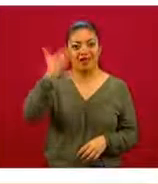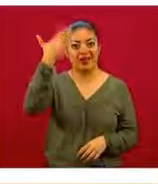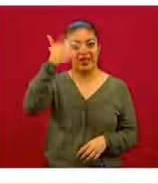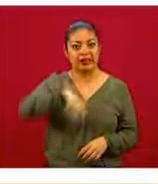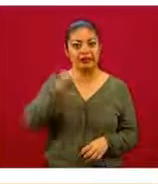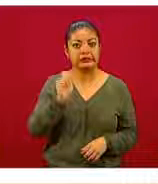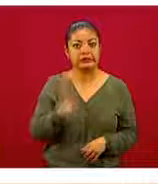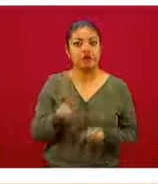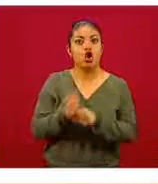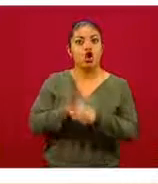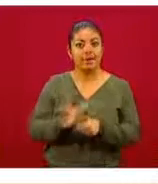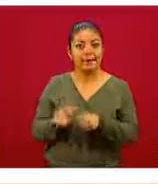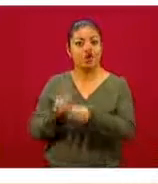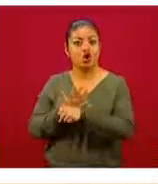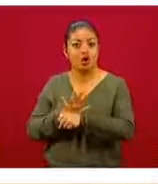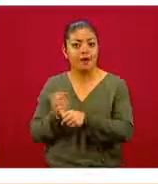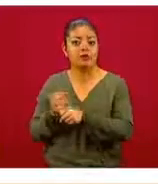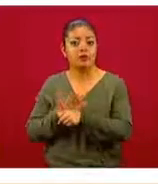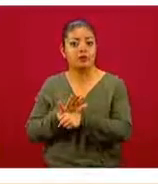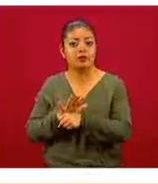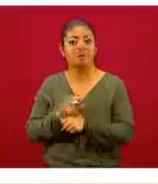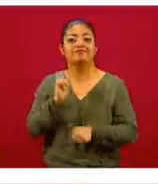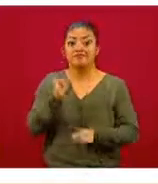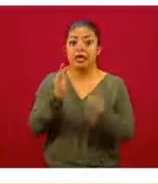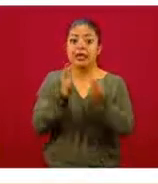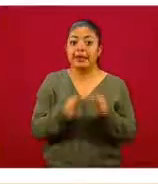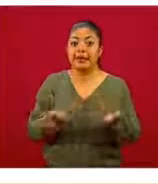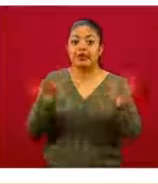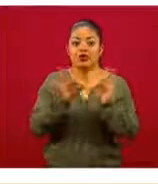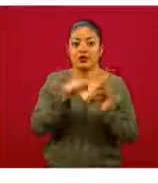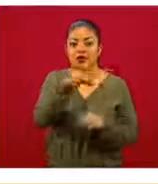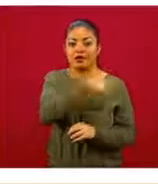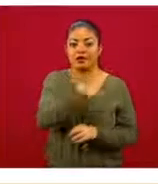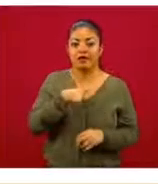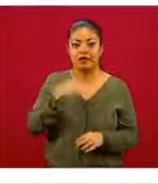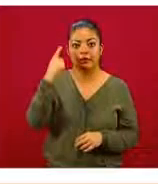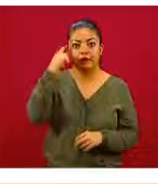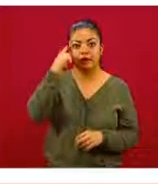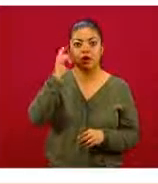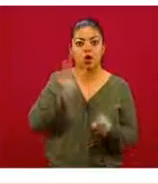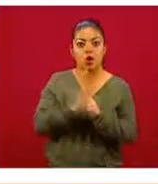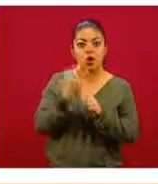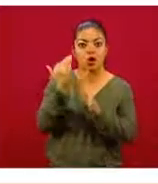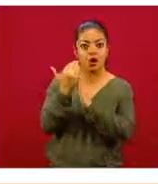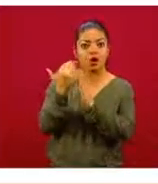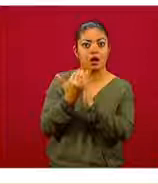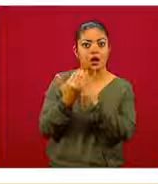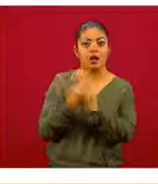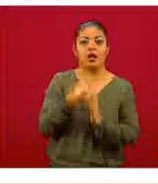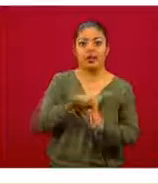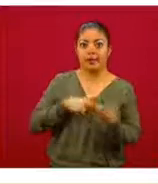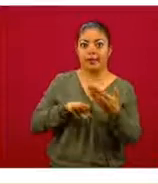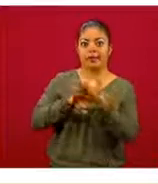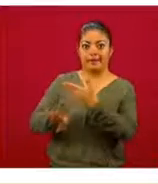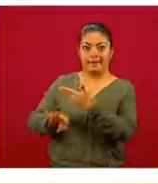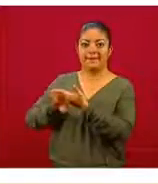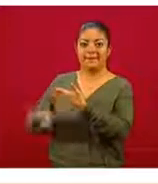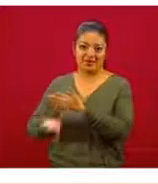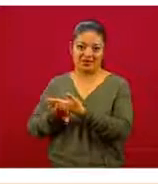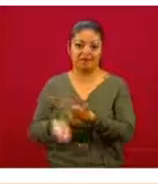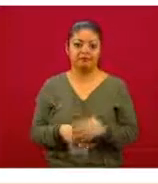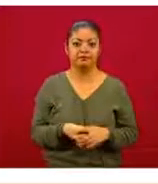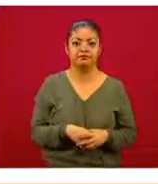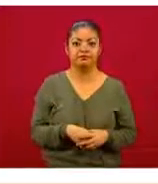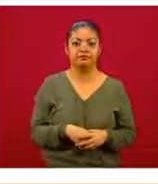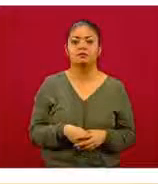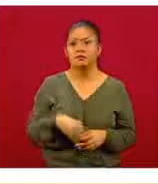this phase of understanding this disease, it's important for us to have alarm signs clear so